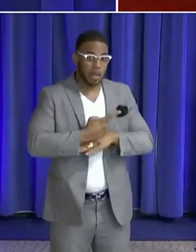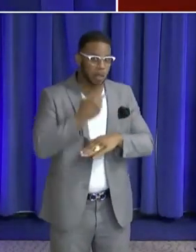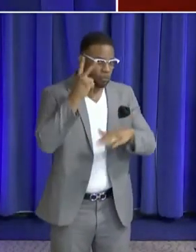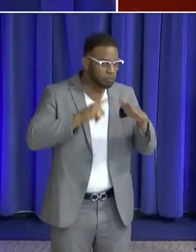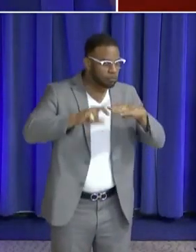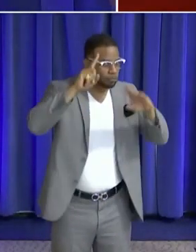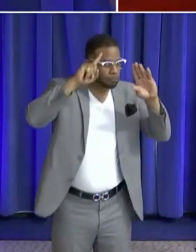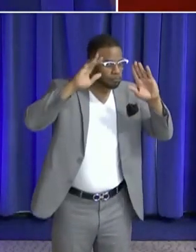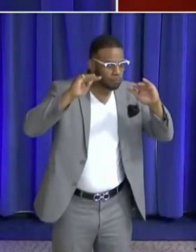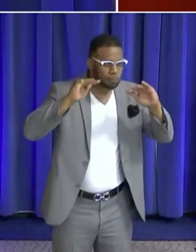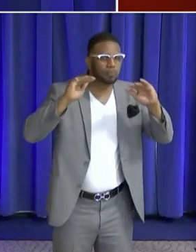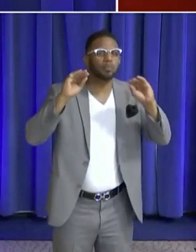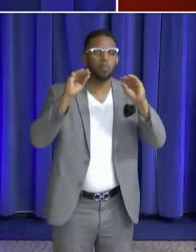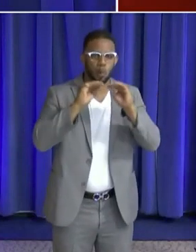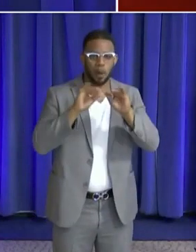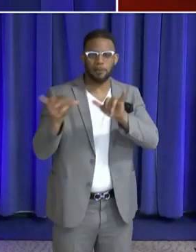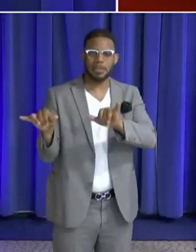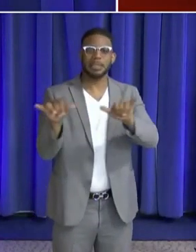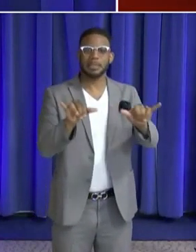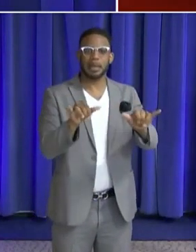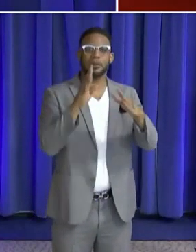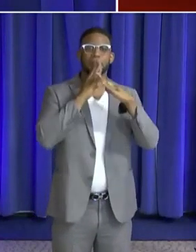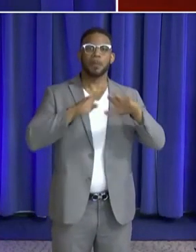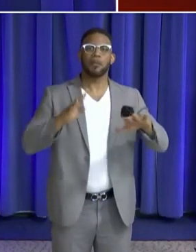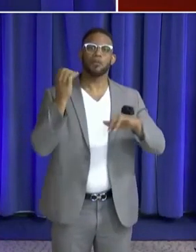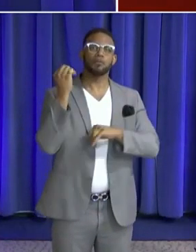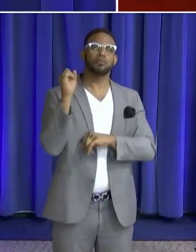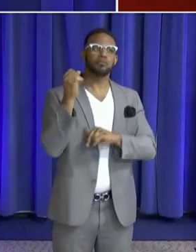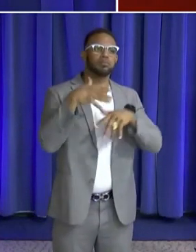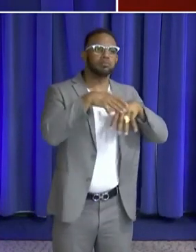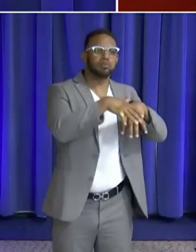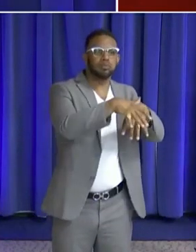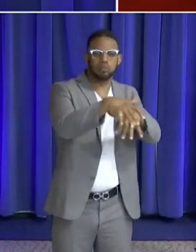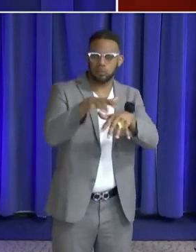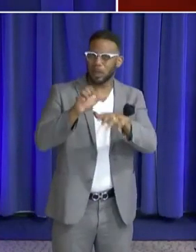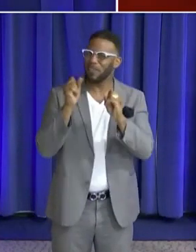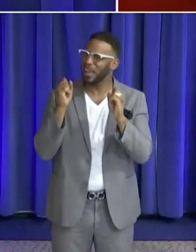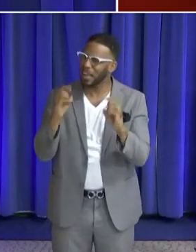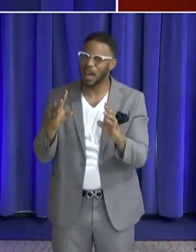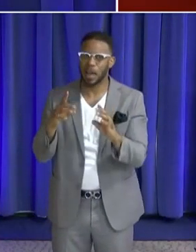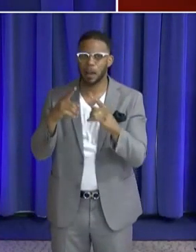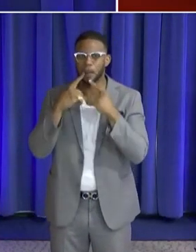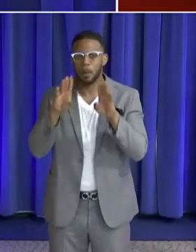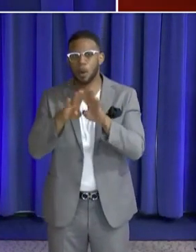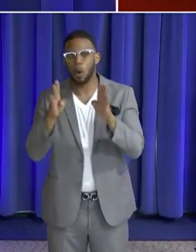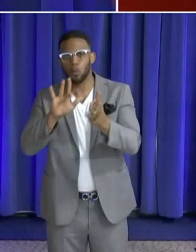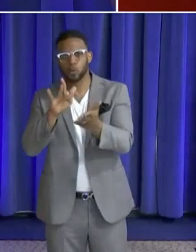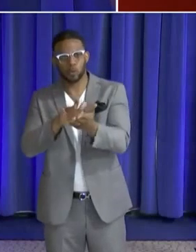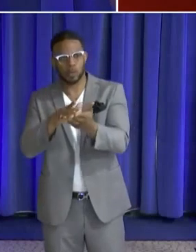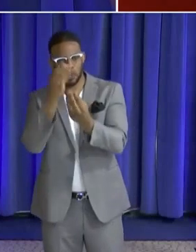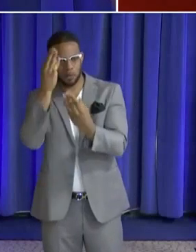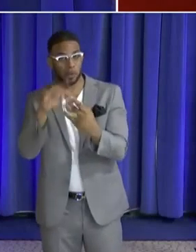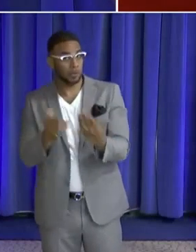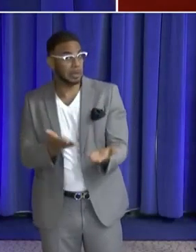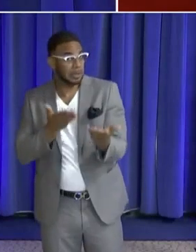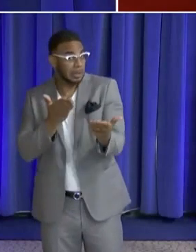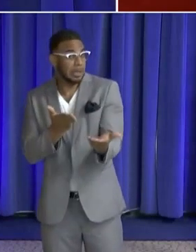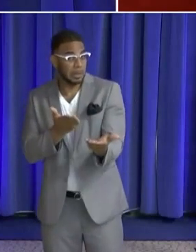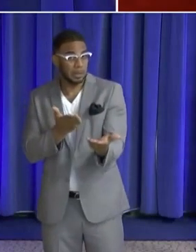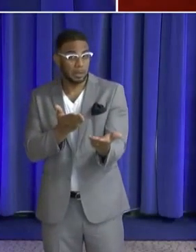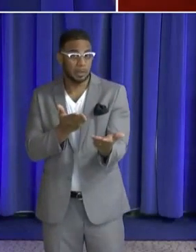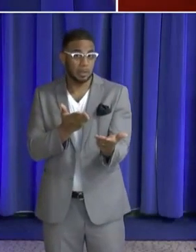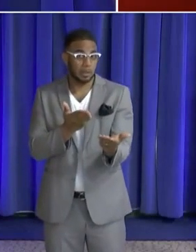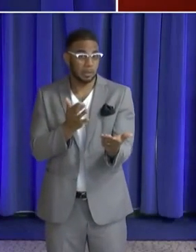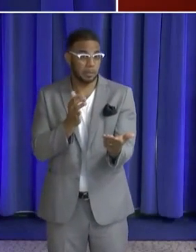we expect more of the same. We have a lot of public open source information to suggest that